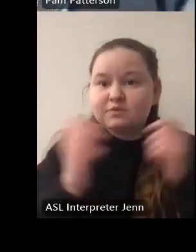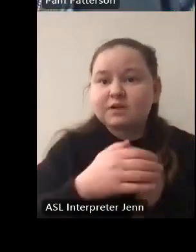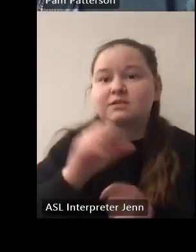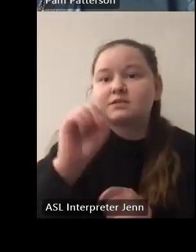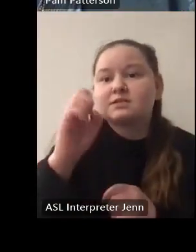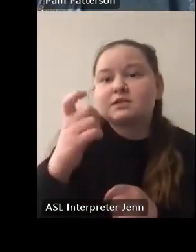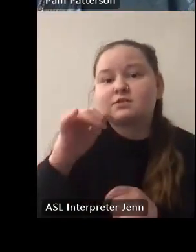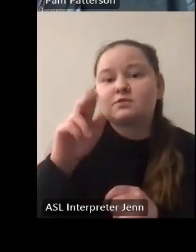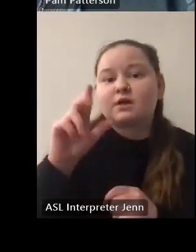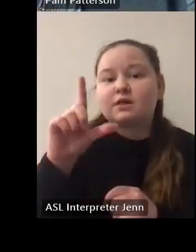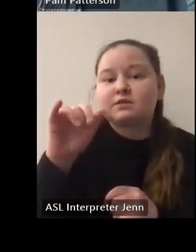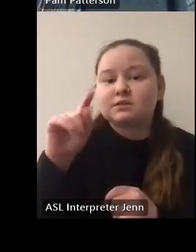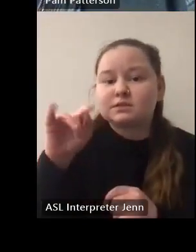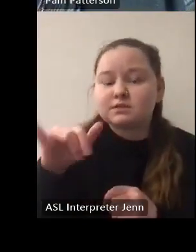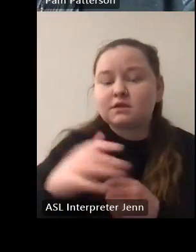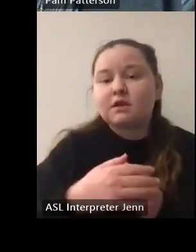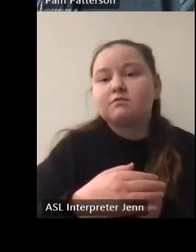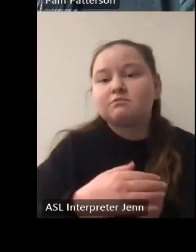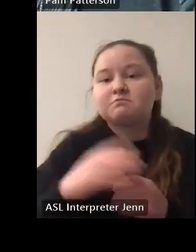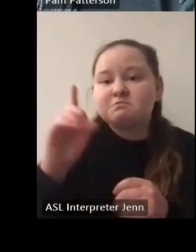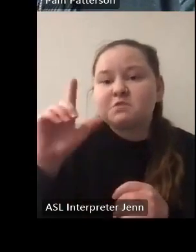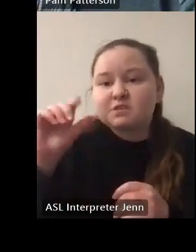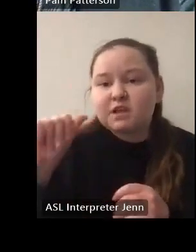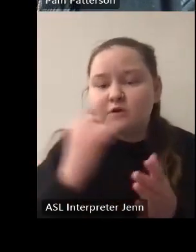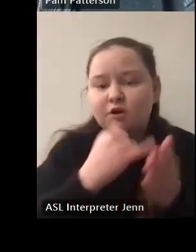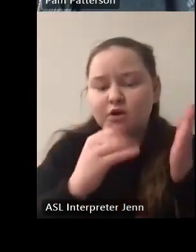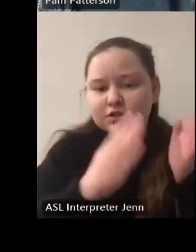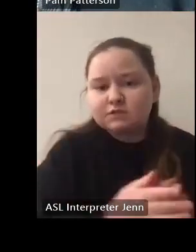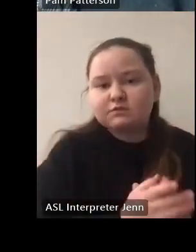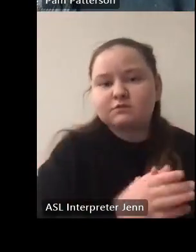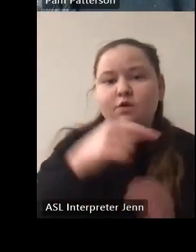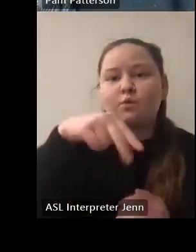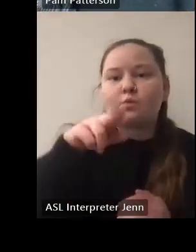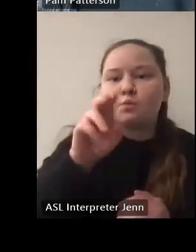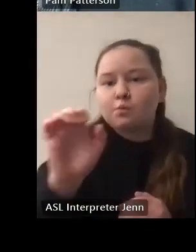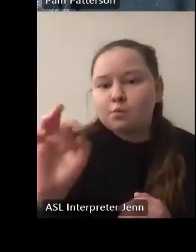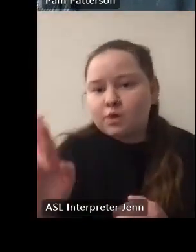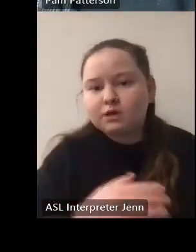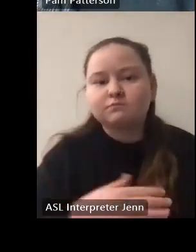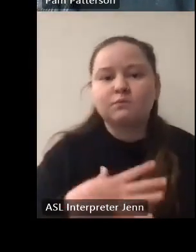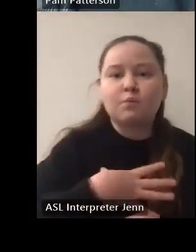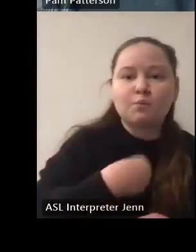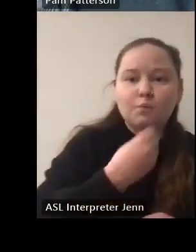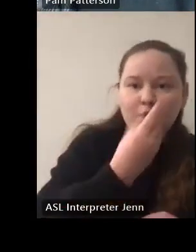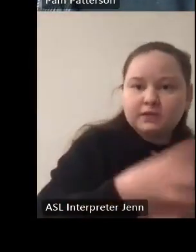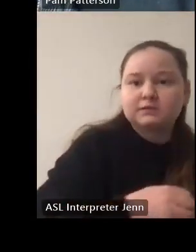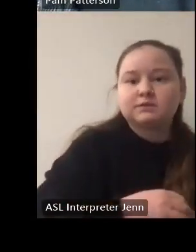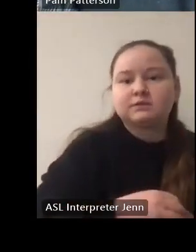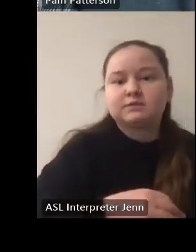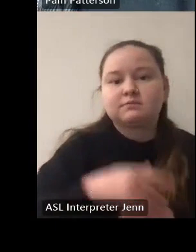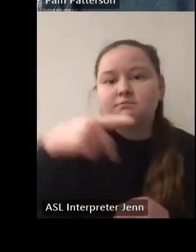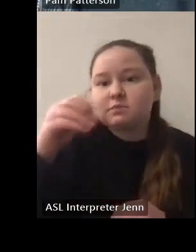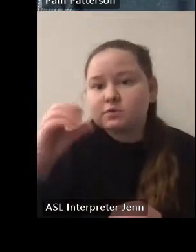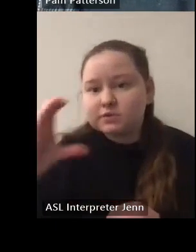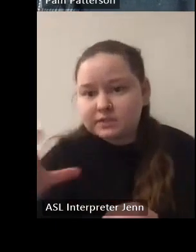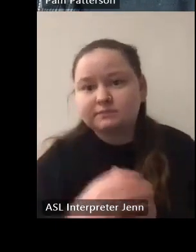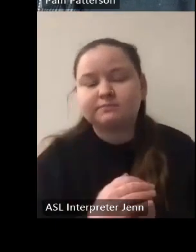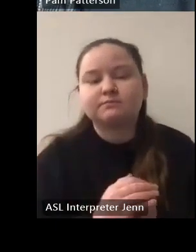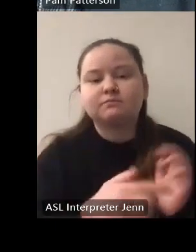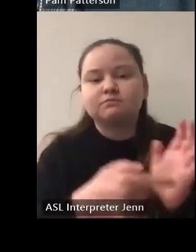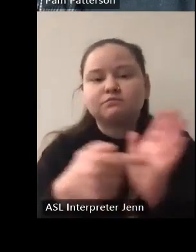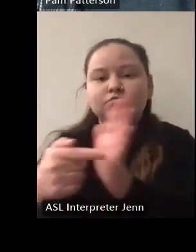disabled artists, queer, gender variant, white, and of color, through arts in performance. So here